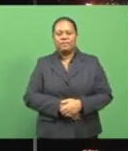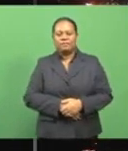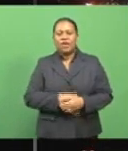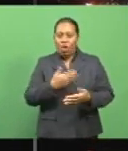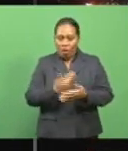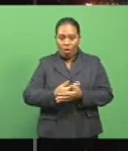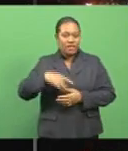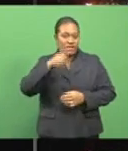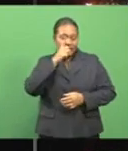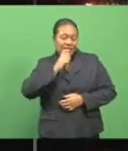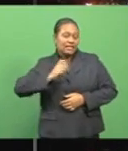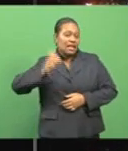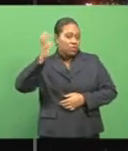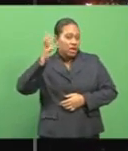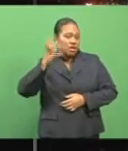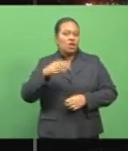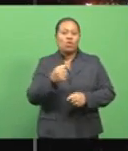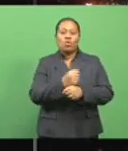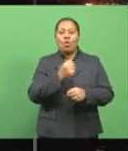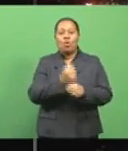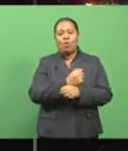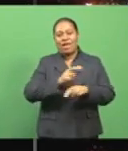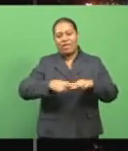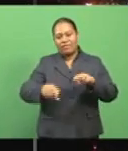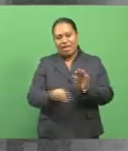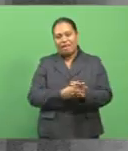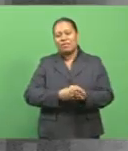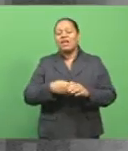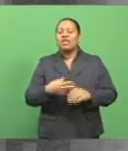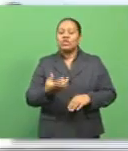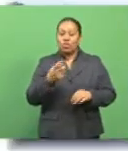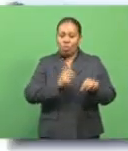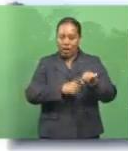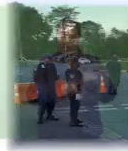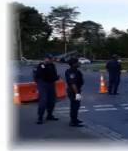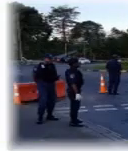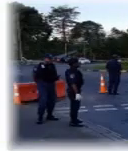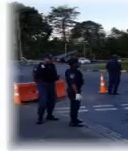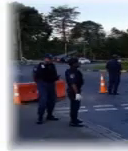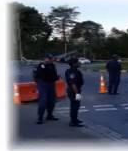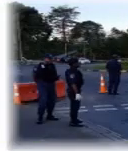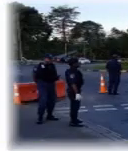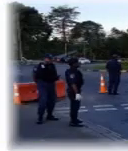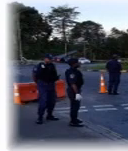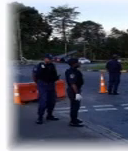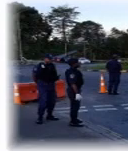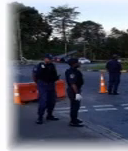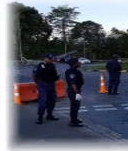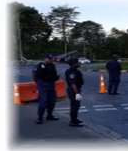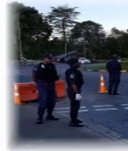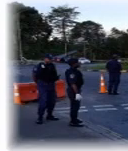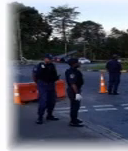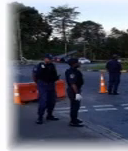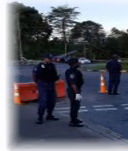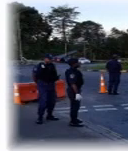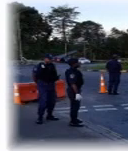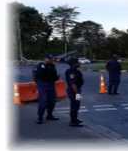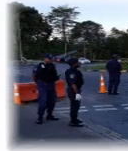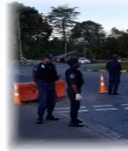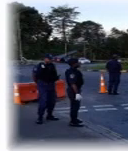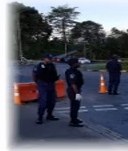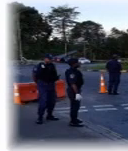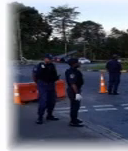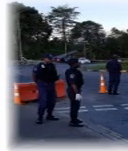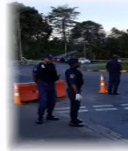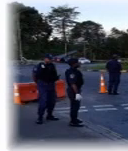to our sister radio station Gold FM. To our poll question segment, this week we are asking, should those caught breaching curfew be given